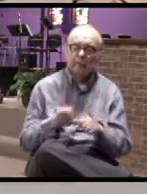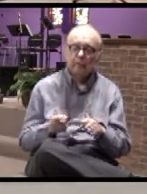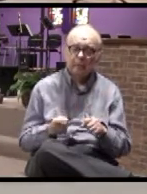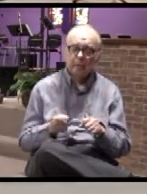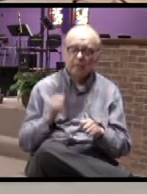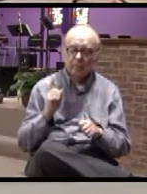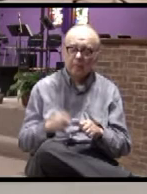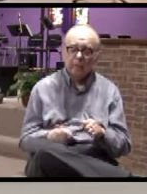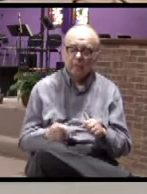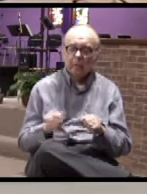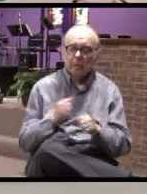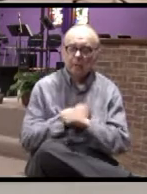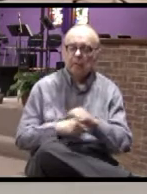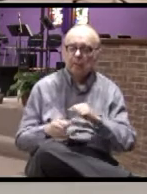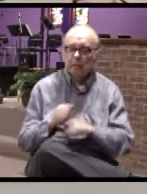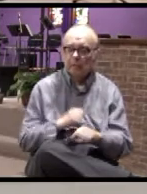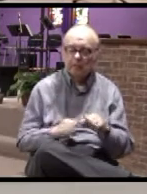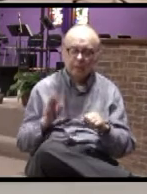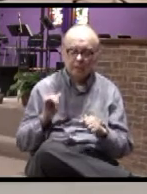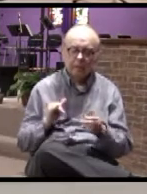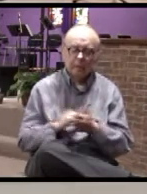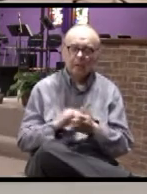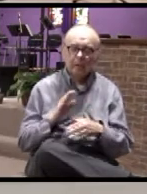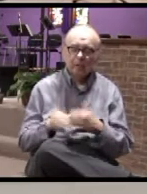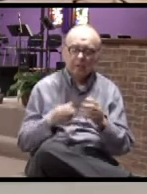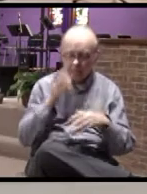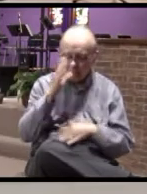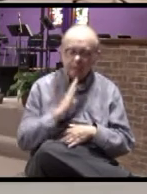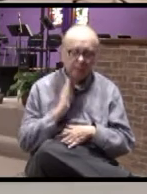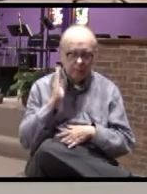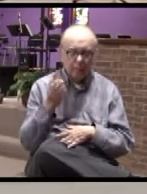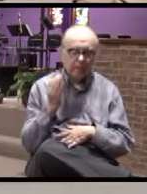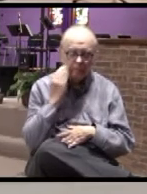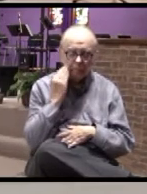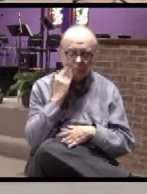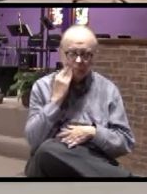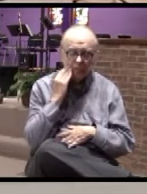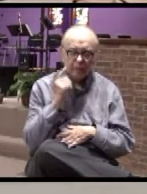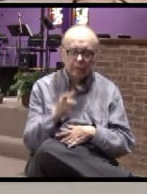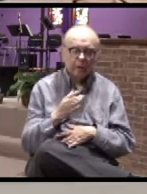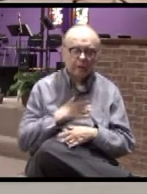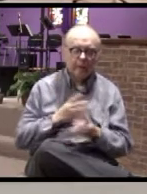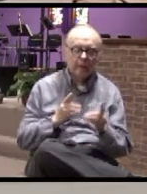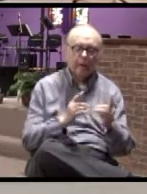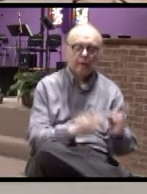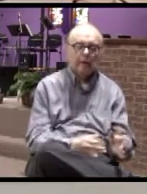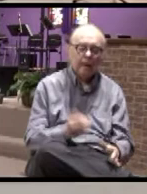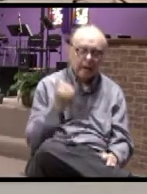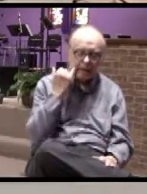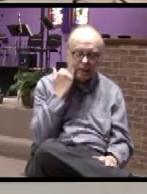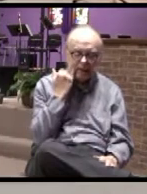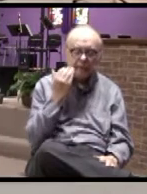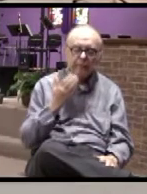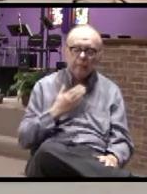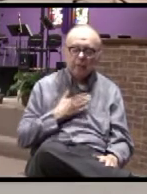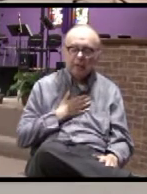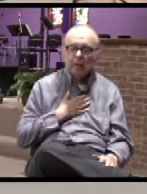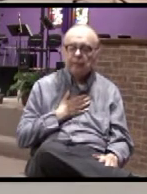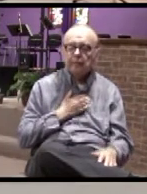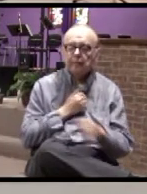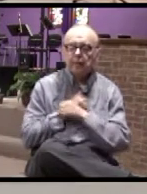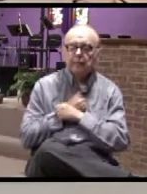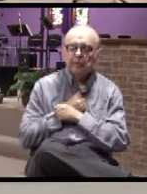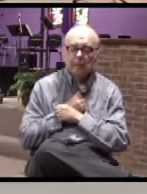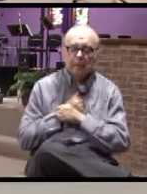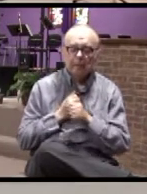you must love one another. And by this, all men will know that you are my disciples if you love one another. How do I